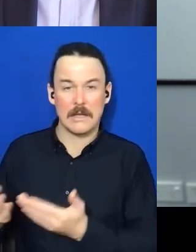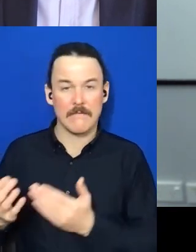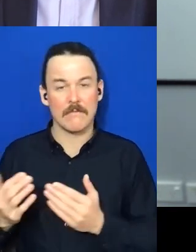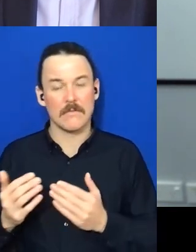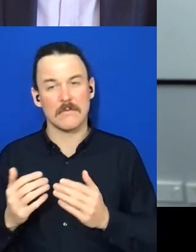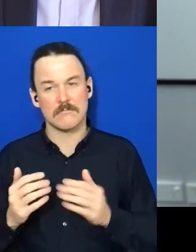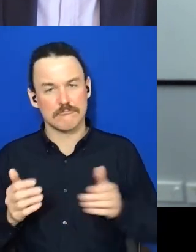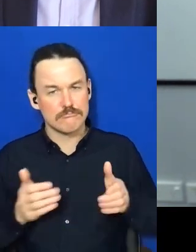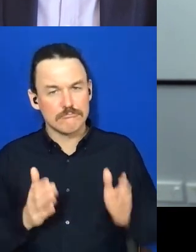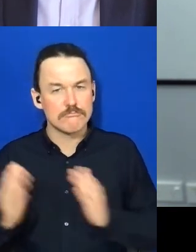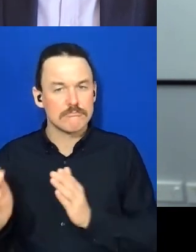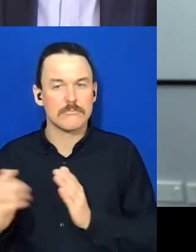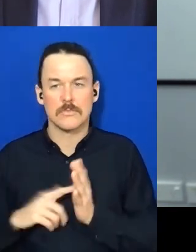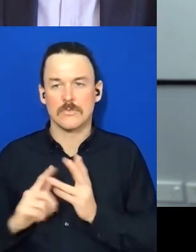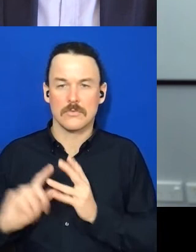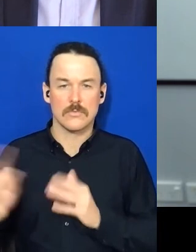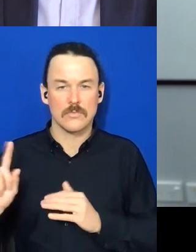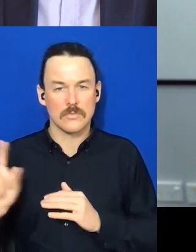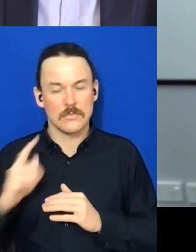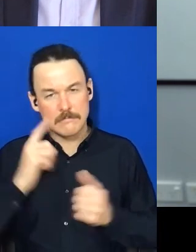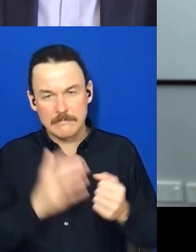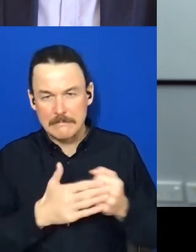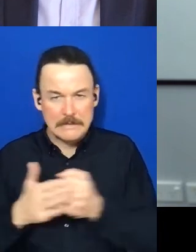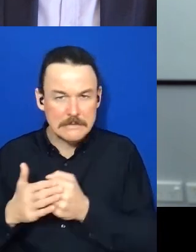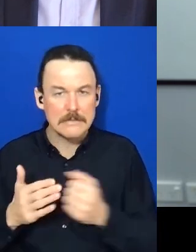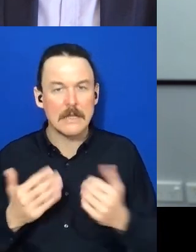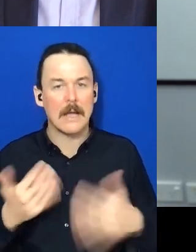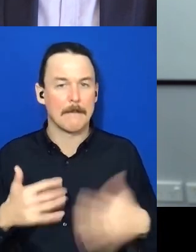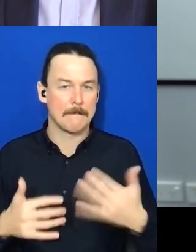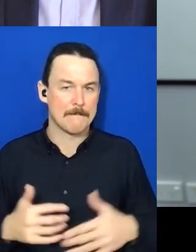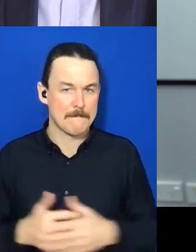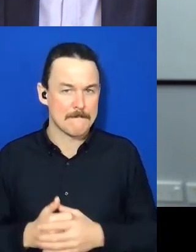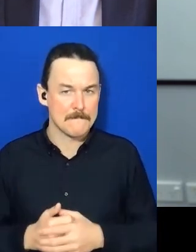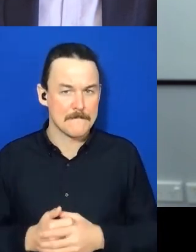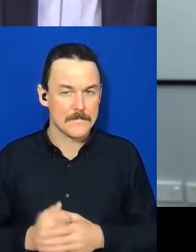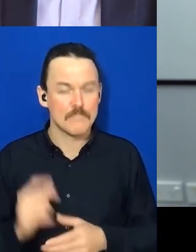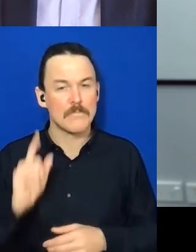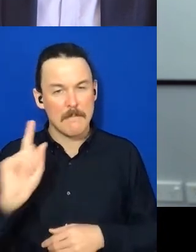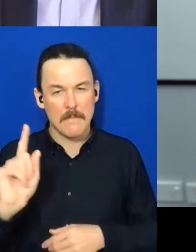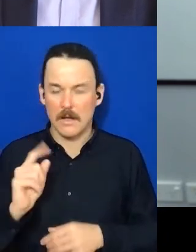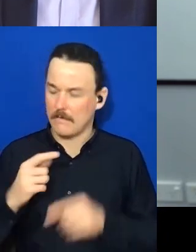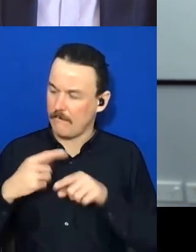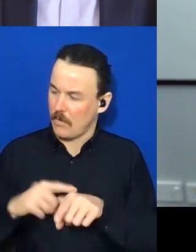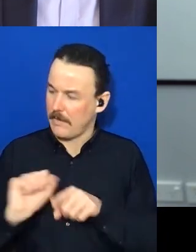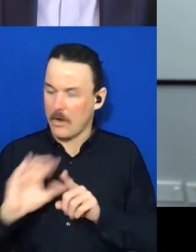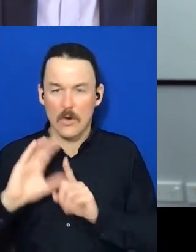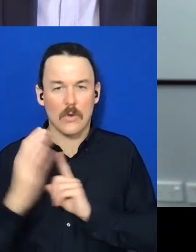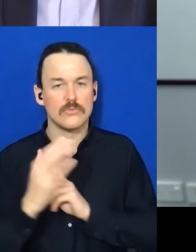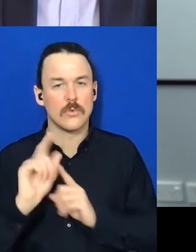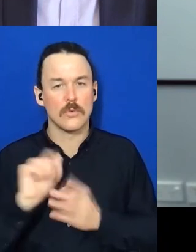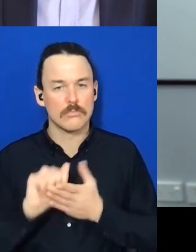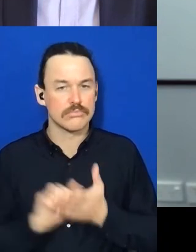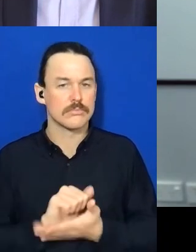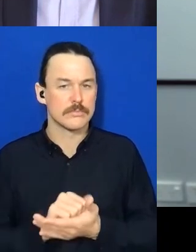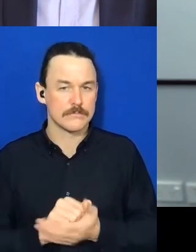some harm, but in a culturally appropriate way. And now if we kind of think about this notion, that what's